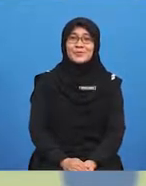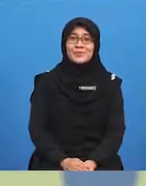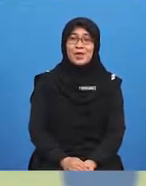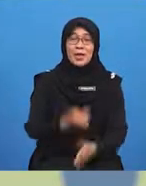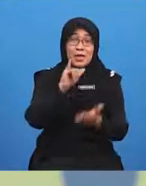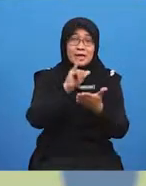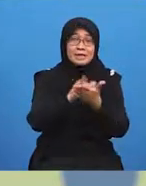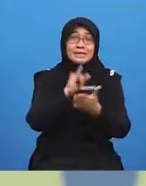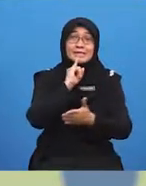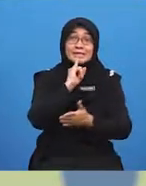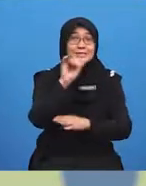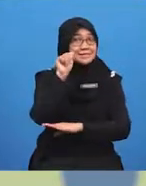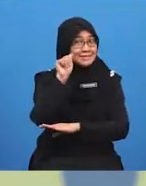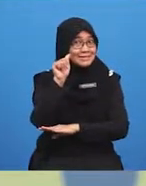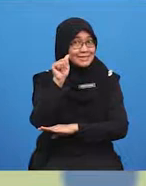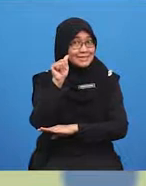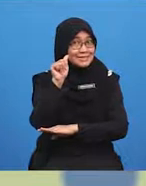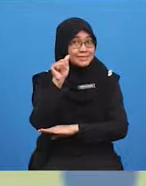This is a...